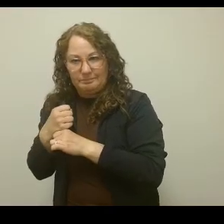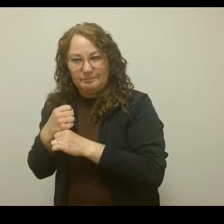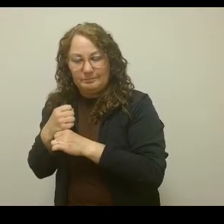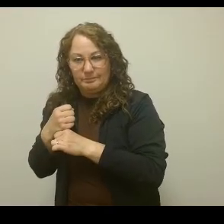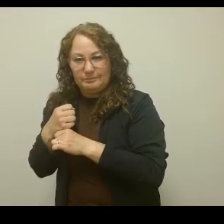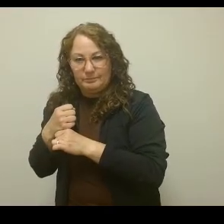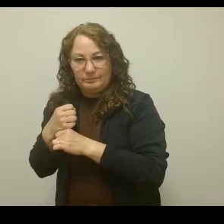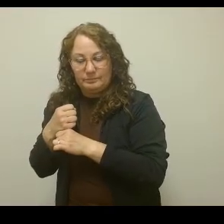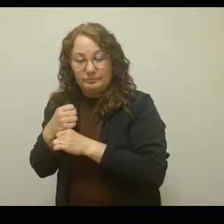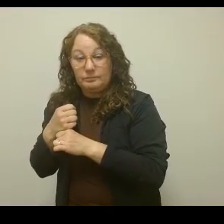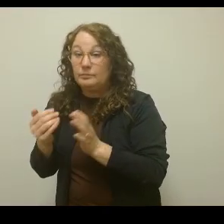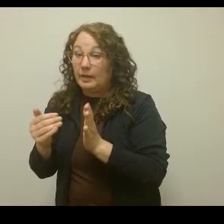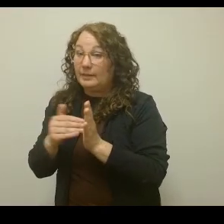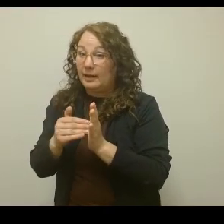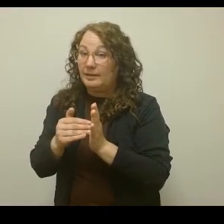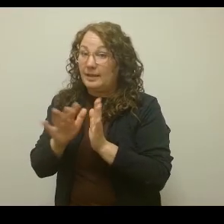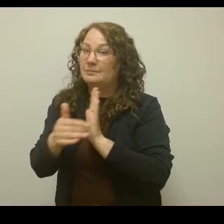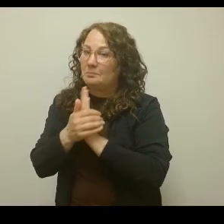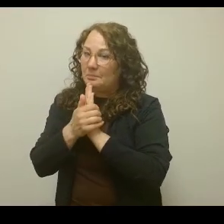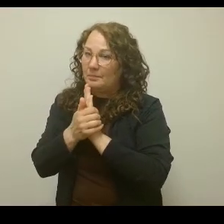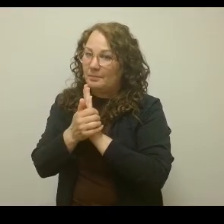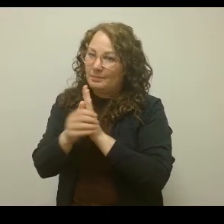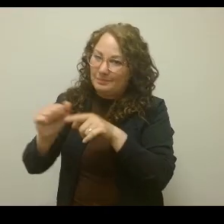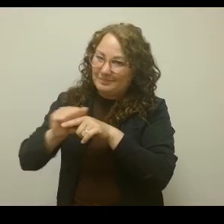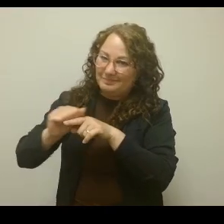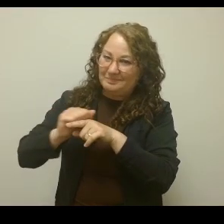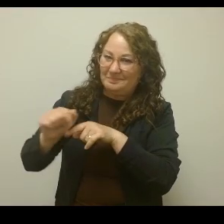which again takes practice.